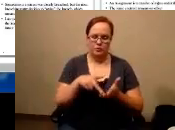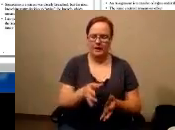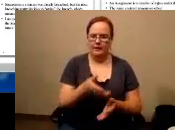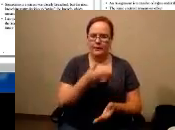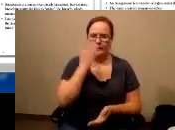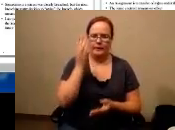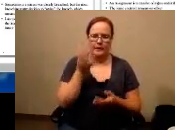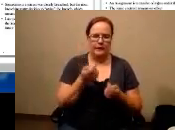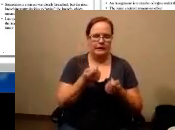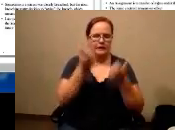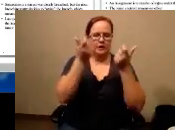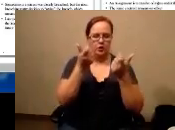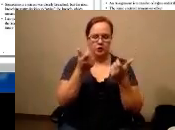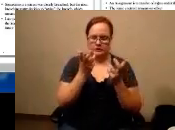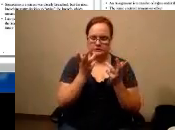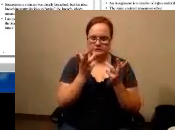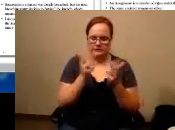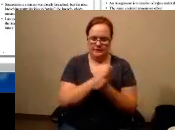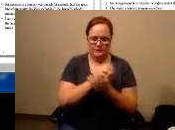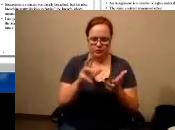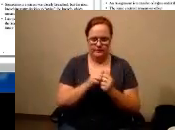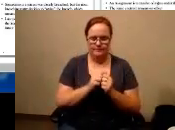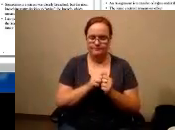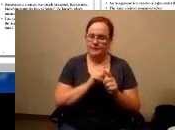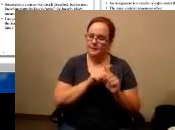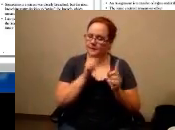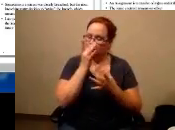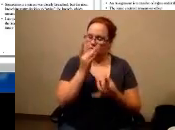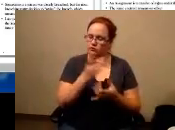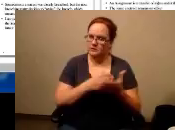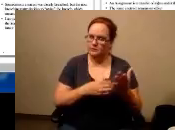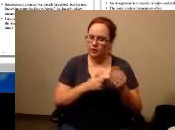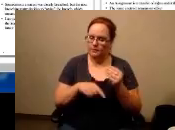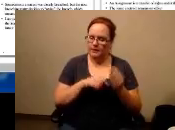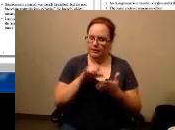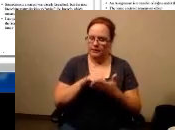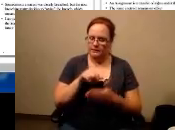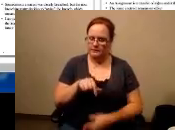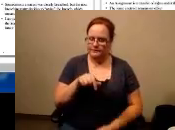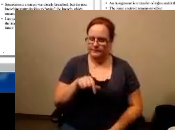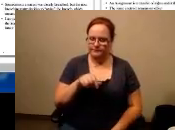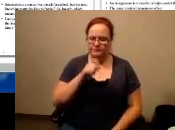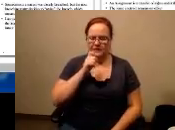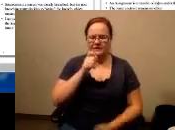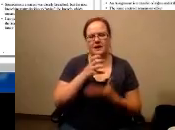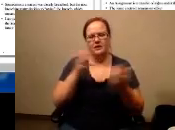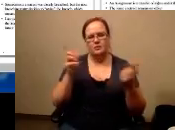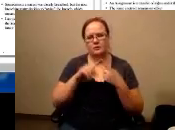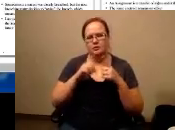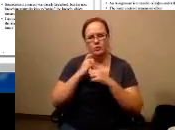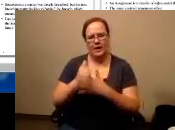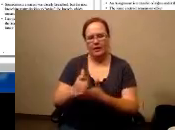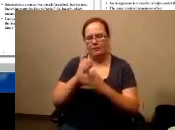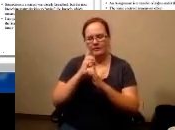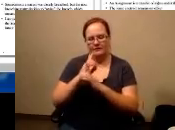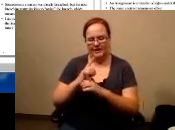little in damages. The interesting part of this mitigation of damage award isn't so much to help the defendant, that's the effect of it.